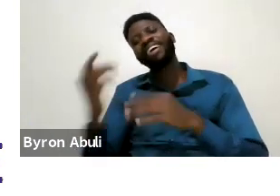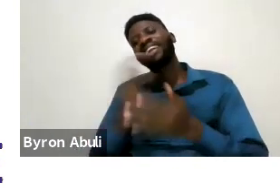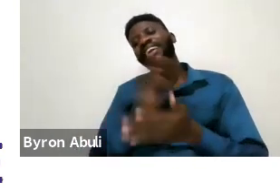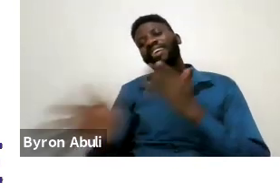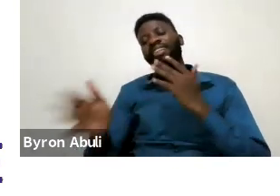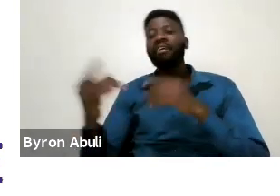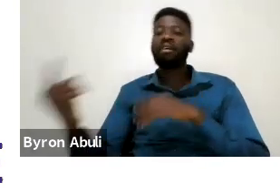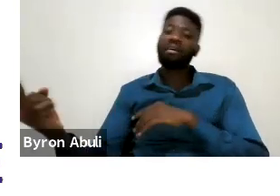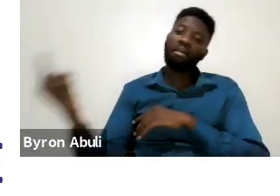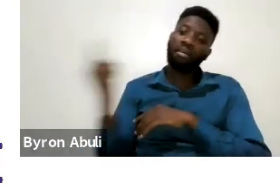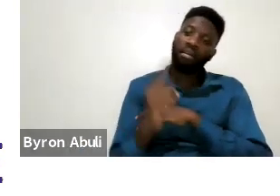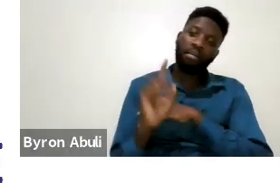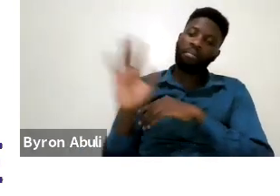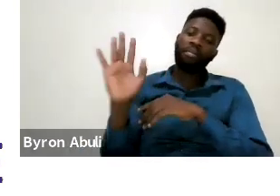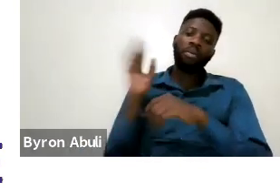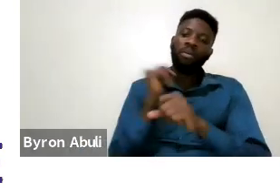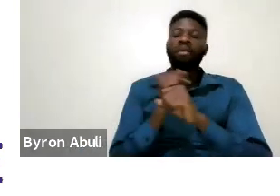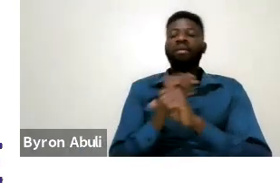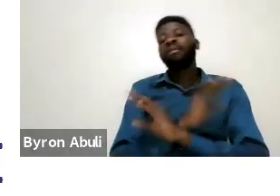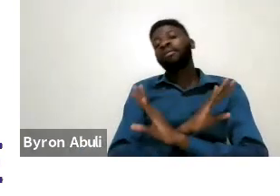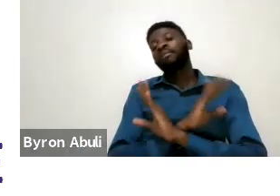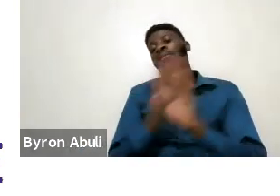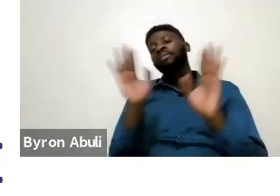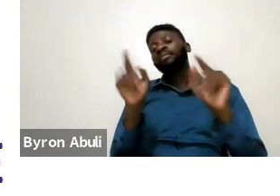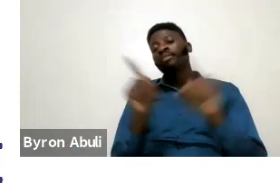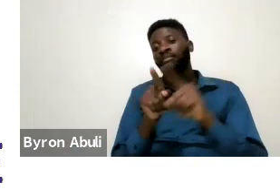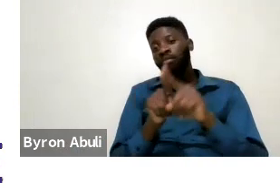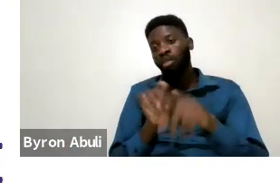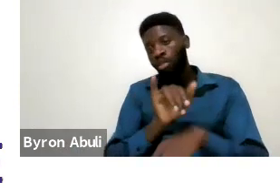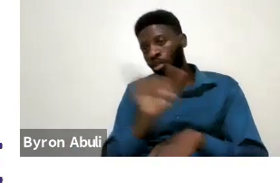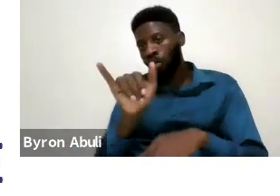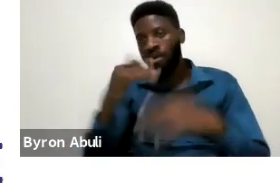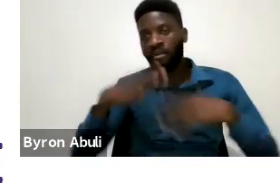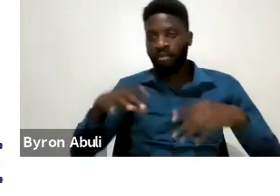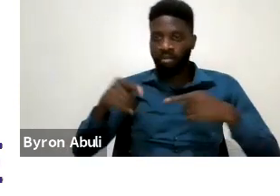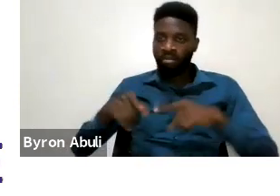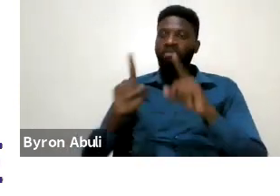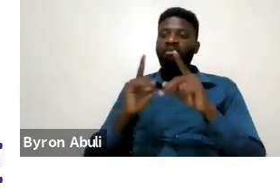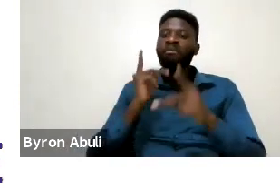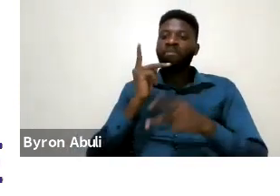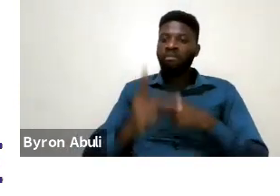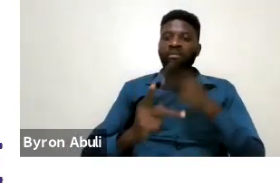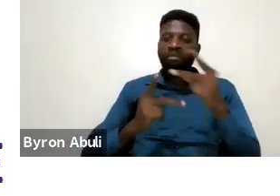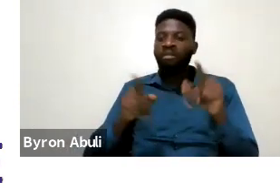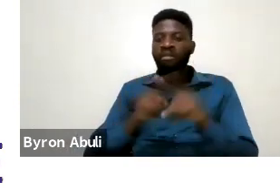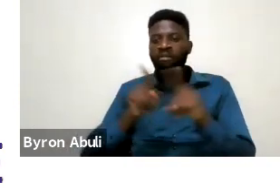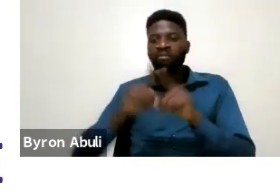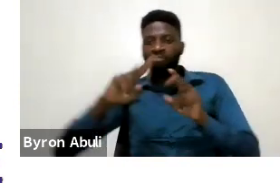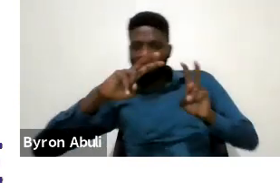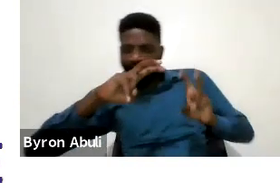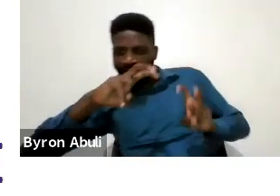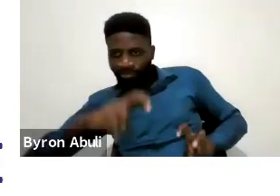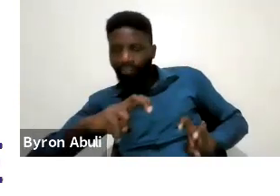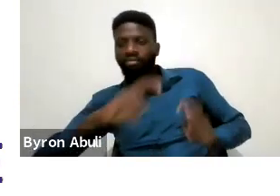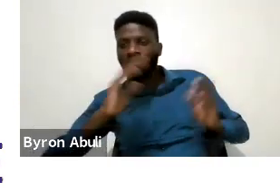just come to do their work. And, even those people who are undergoing that process, you encourage them. So ask